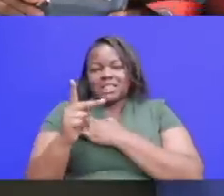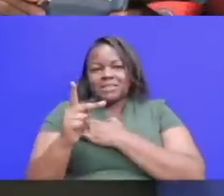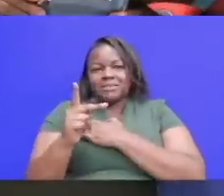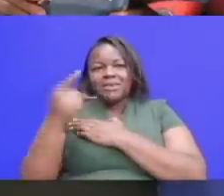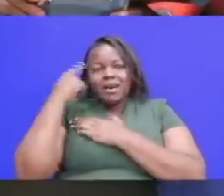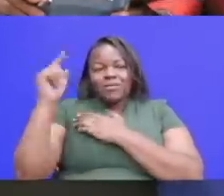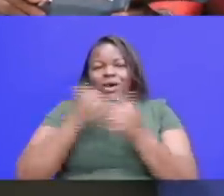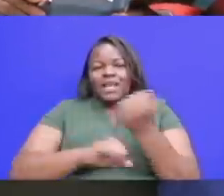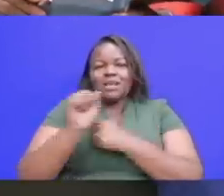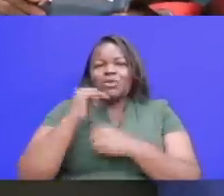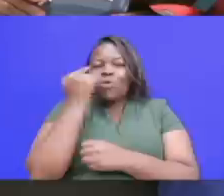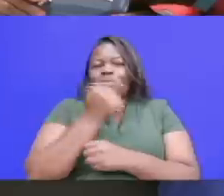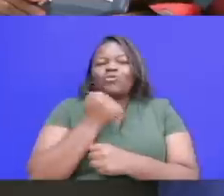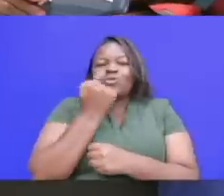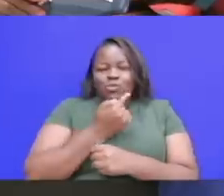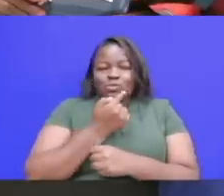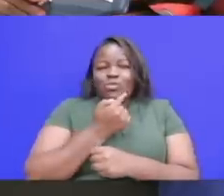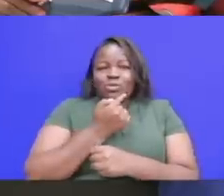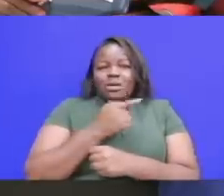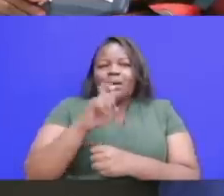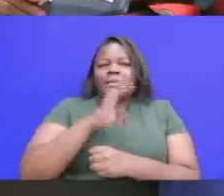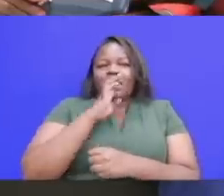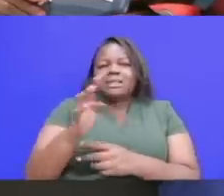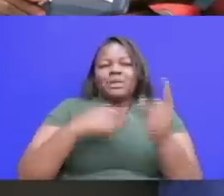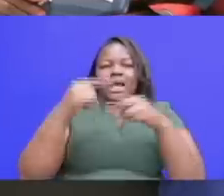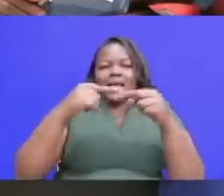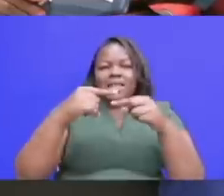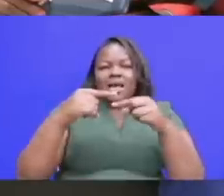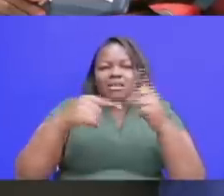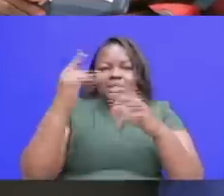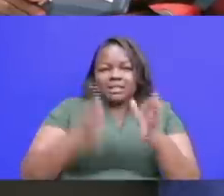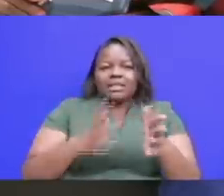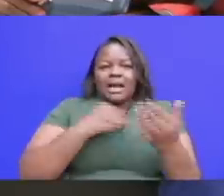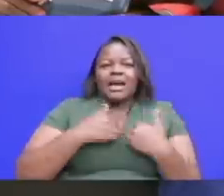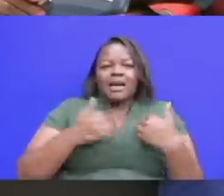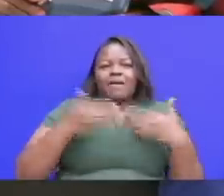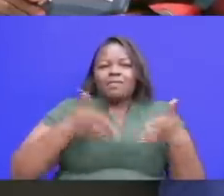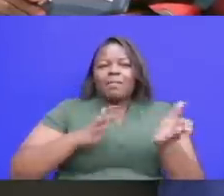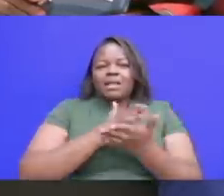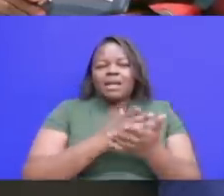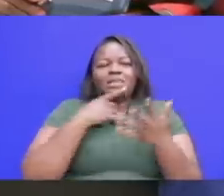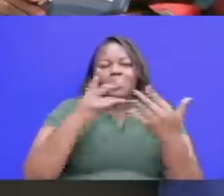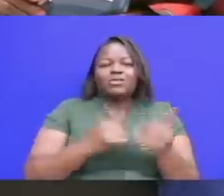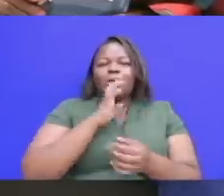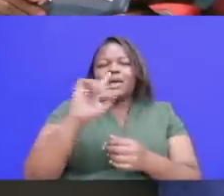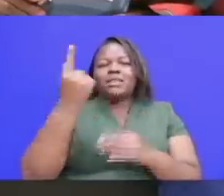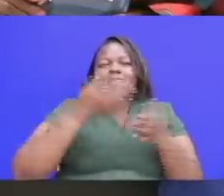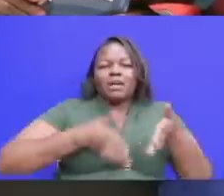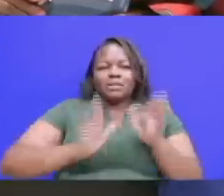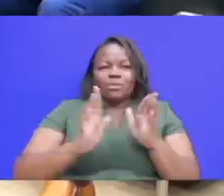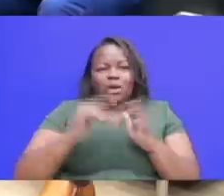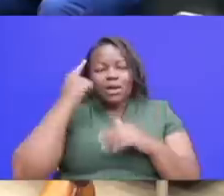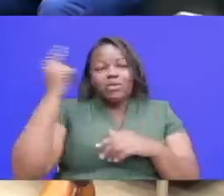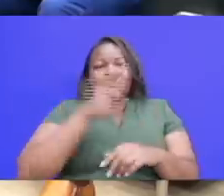who should be the successor, who should have the birthright. Of course, being the firstborn of his preferred